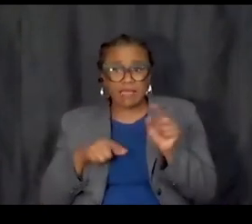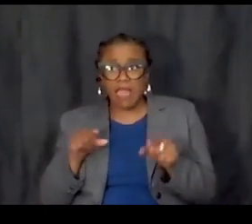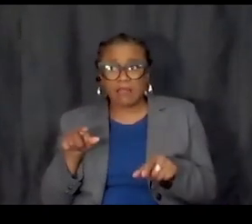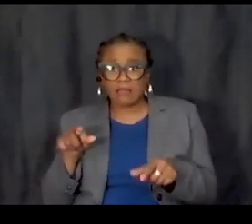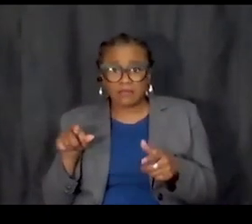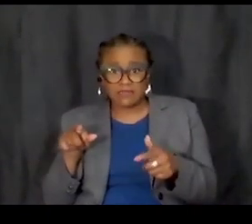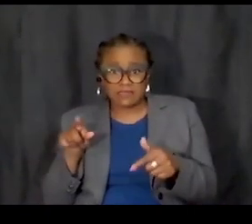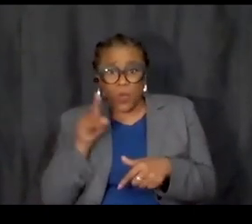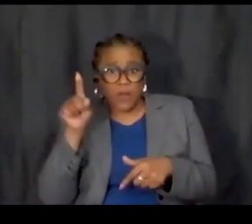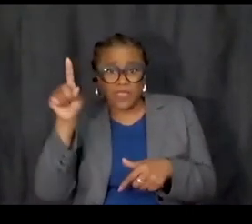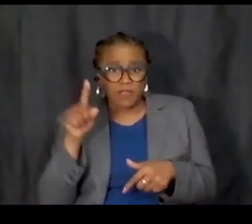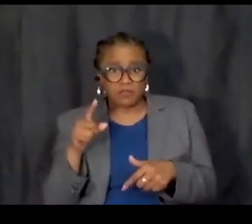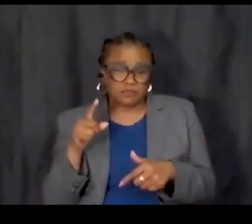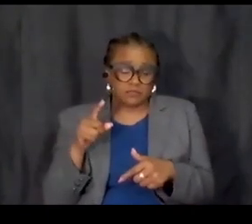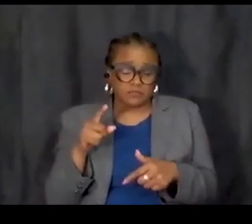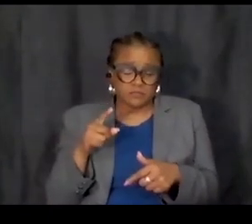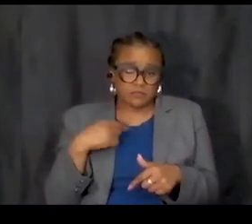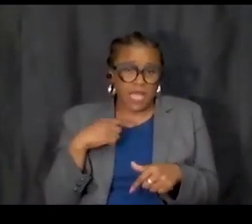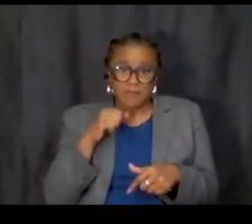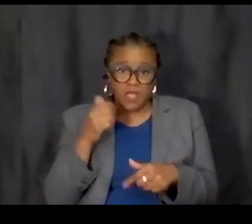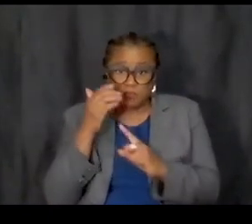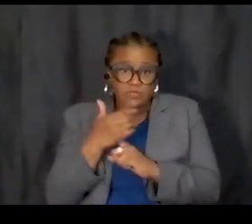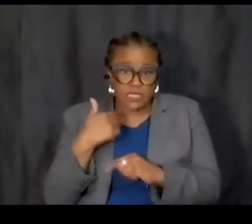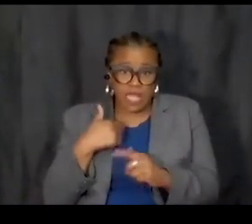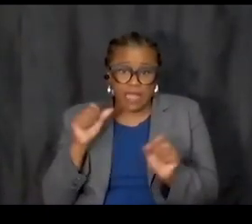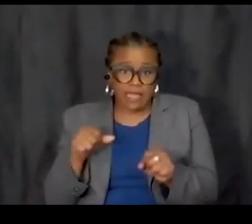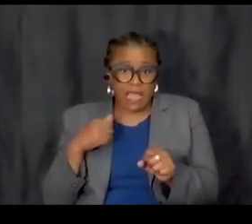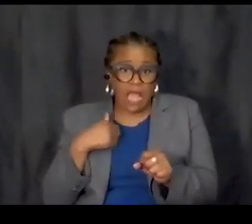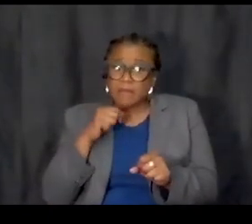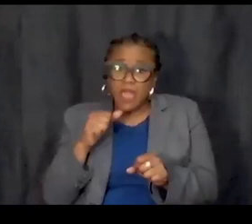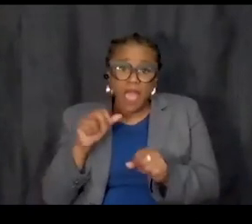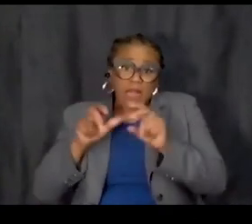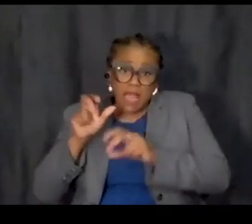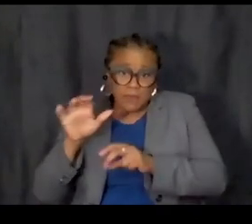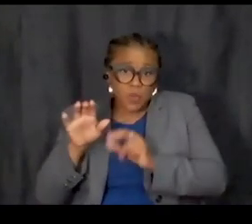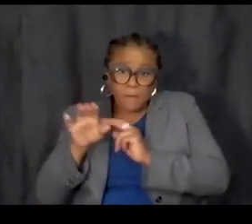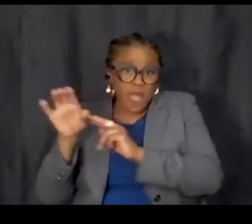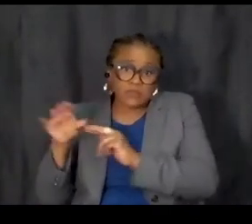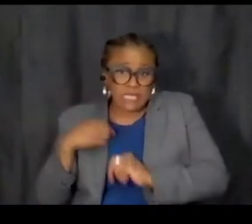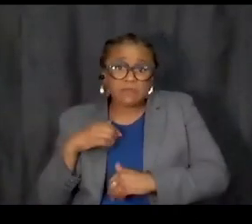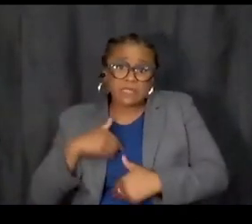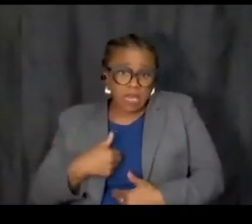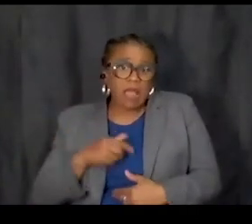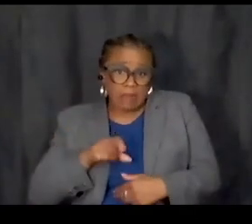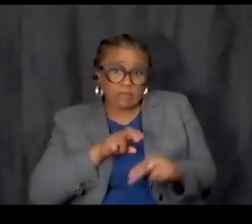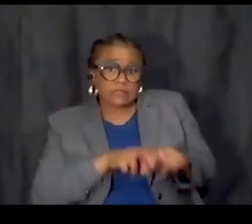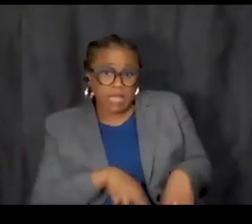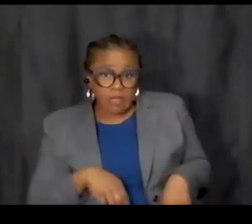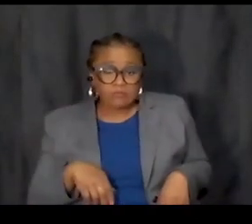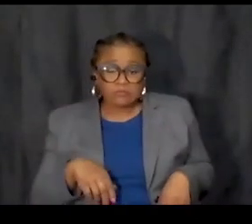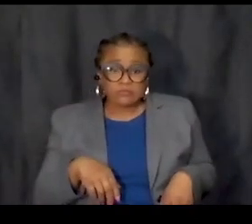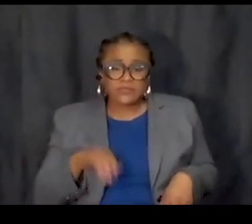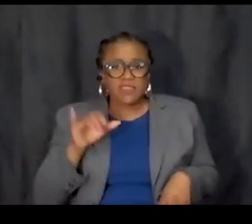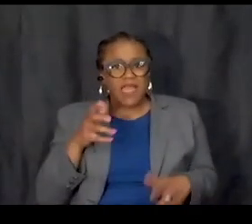not climbing your mountains. I'm tired. I need water. I need to sit down. So that interfered with a lot of social gatherings and connections with